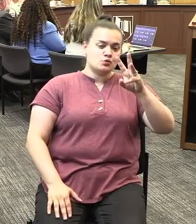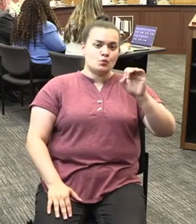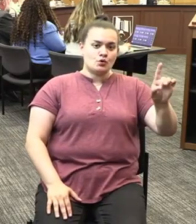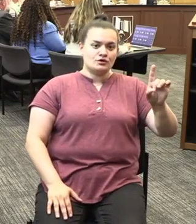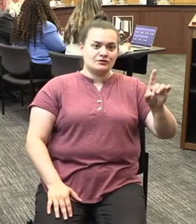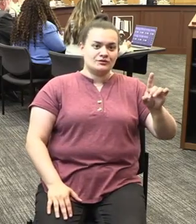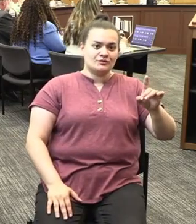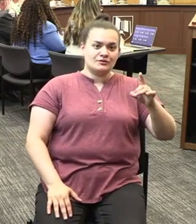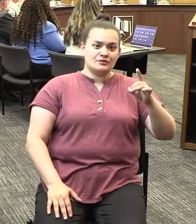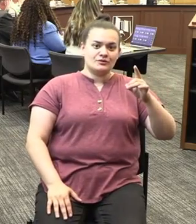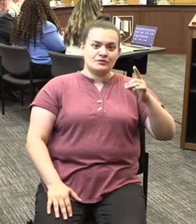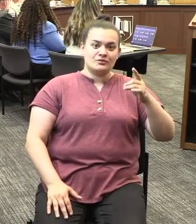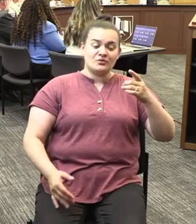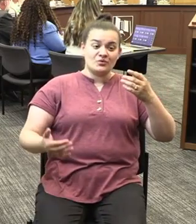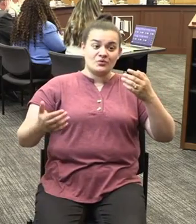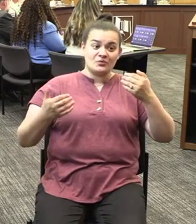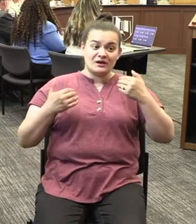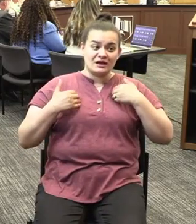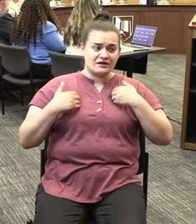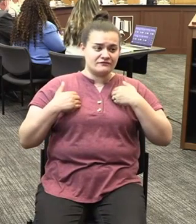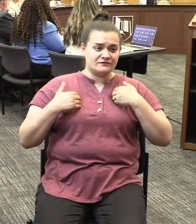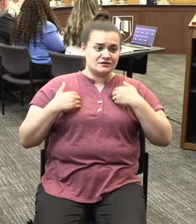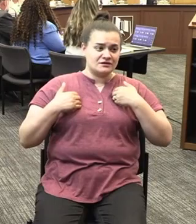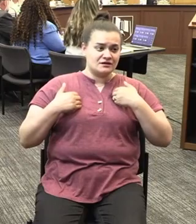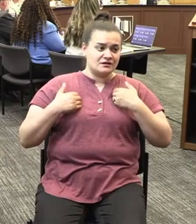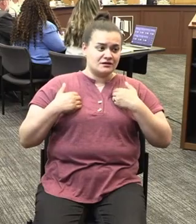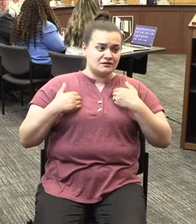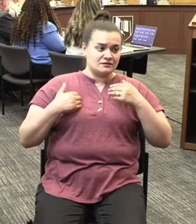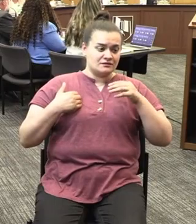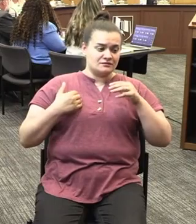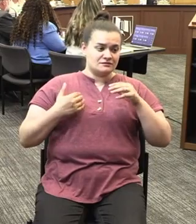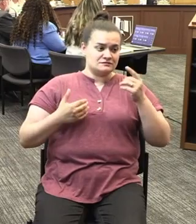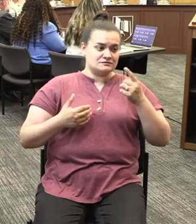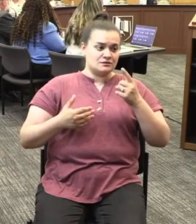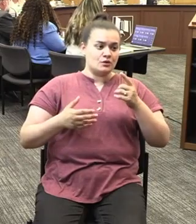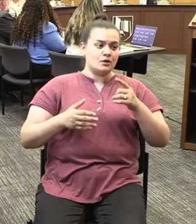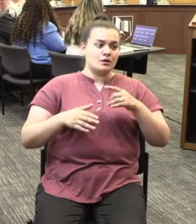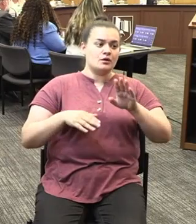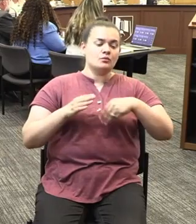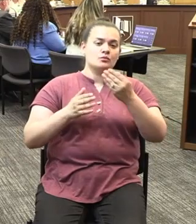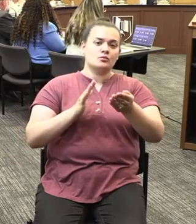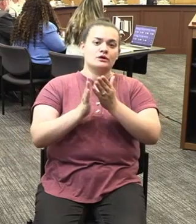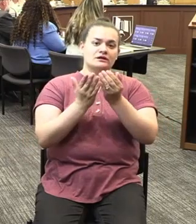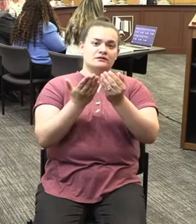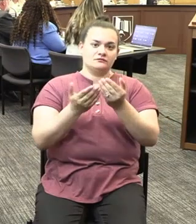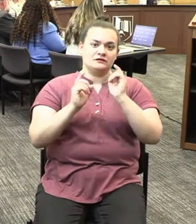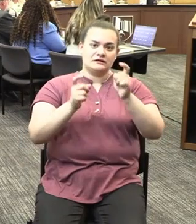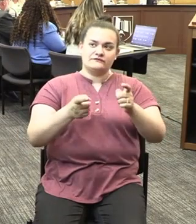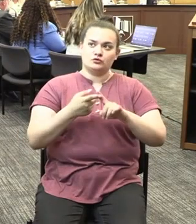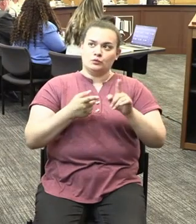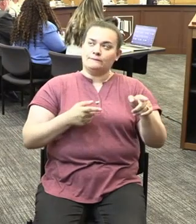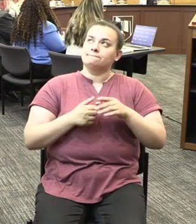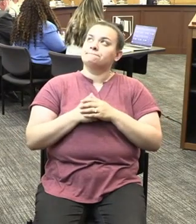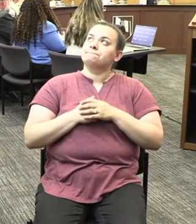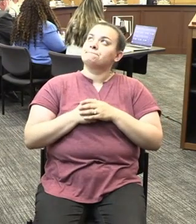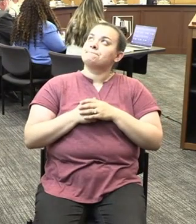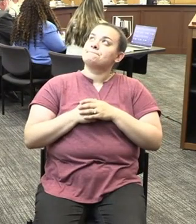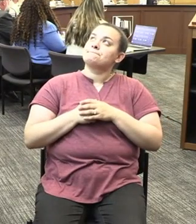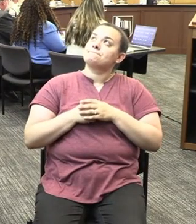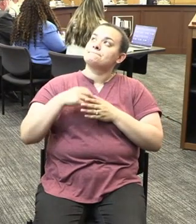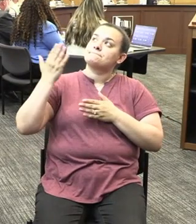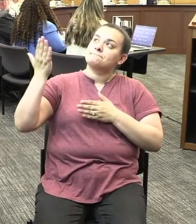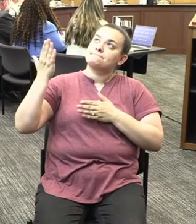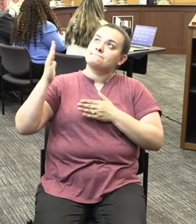have an ag center named after Max Custer. This book was given to him by Susan H. Wood. And here's a